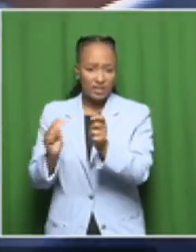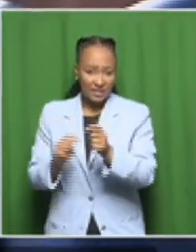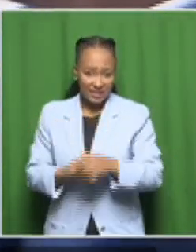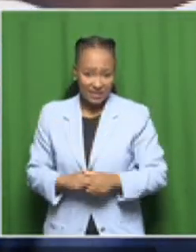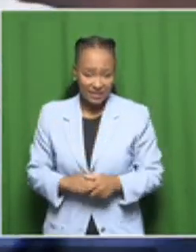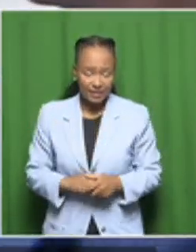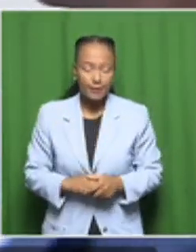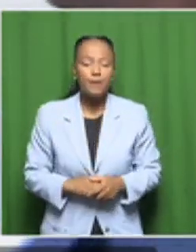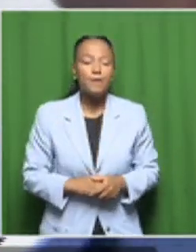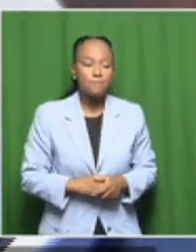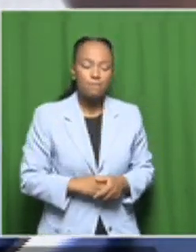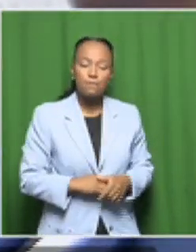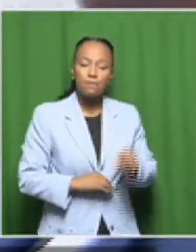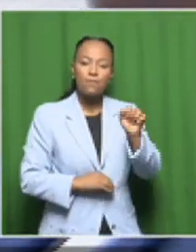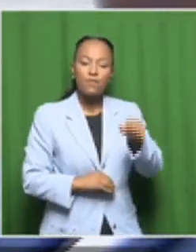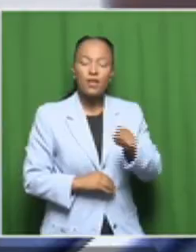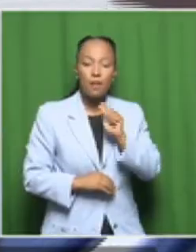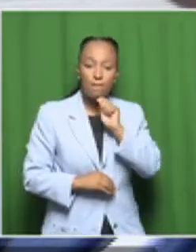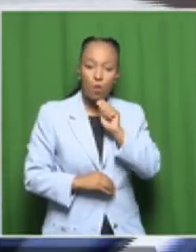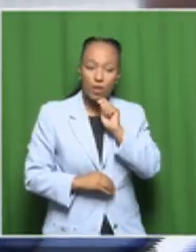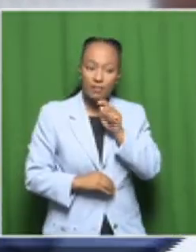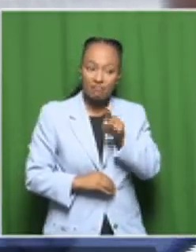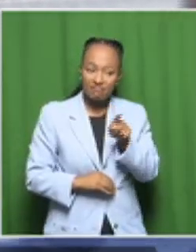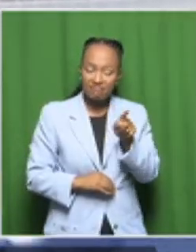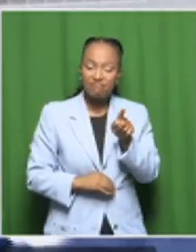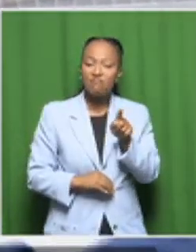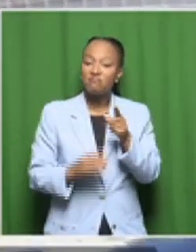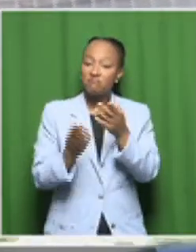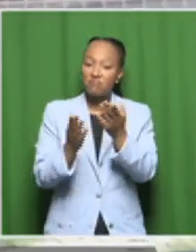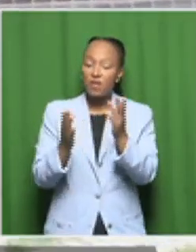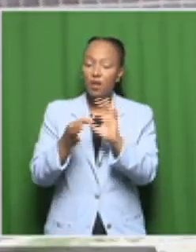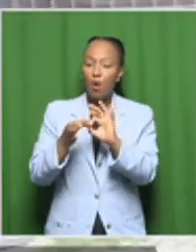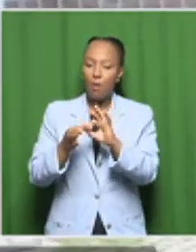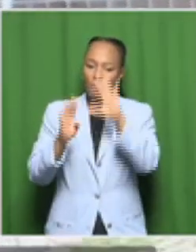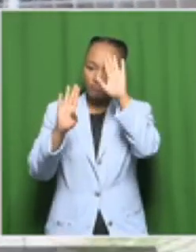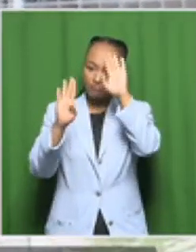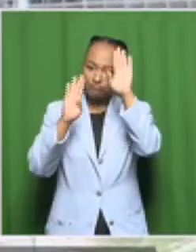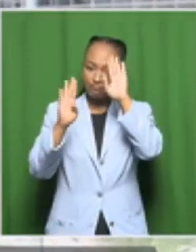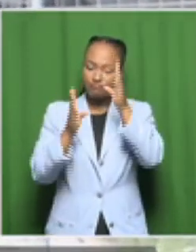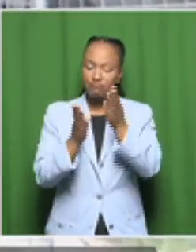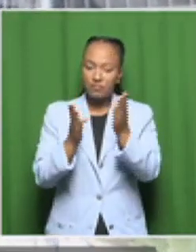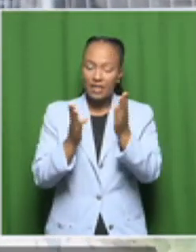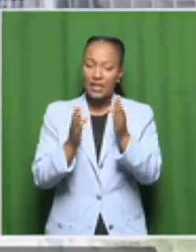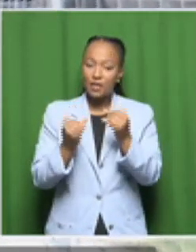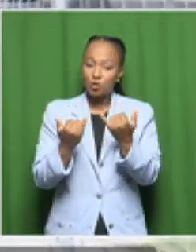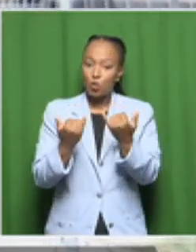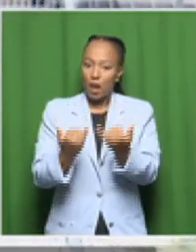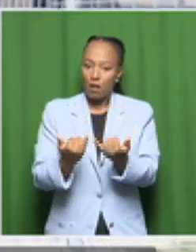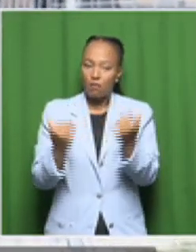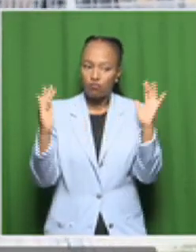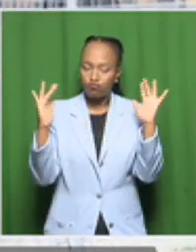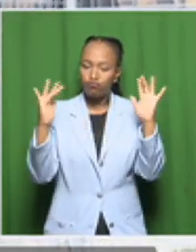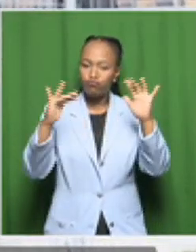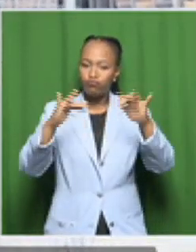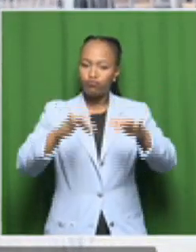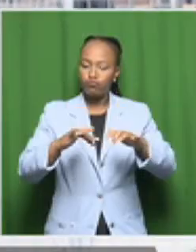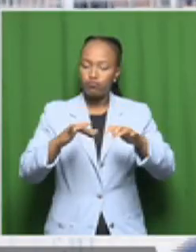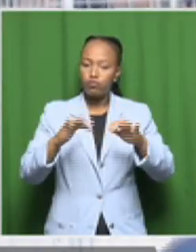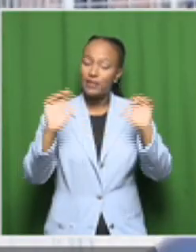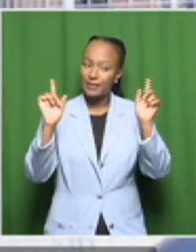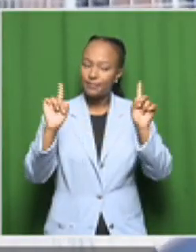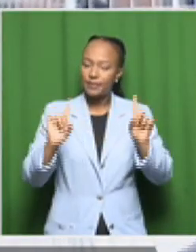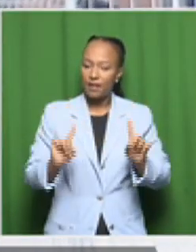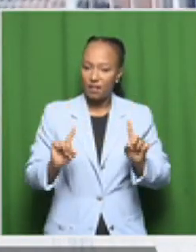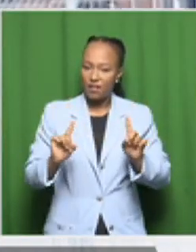Indeed, you know, here comes another gathering whereby it is a very special one, in a sense that the province is seeing a lot of